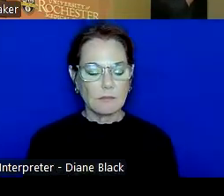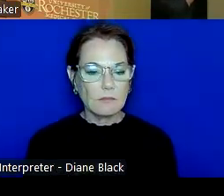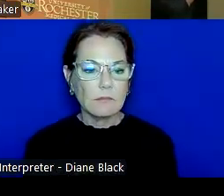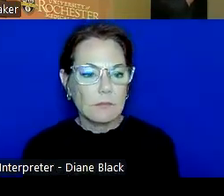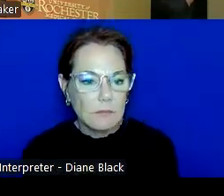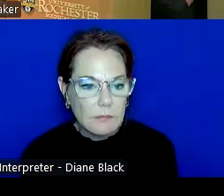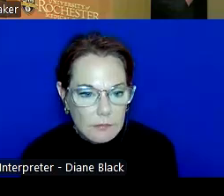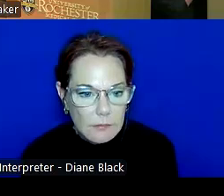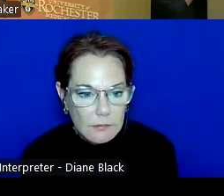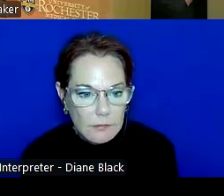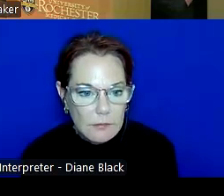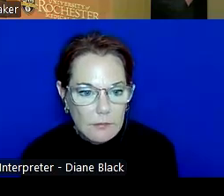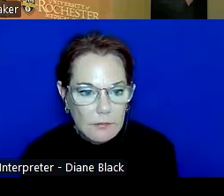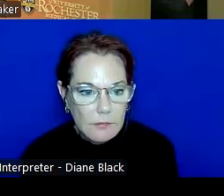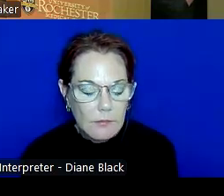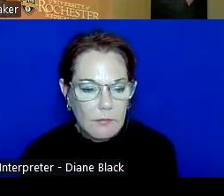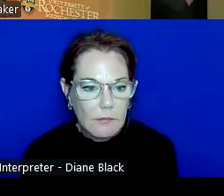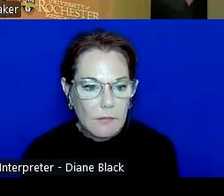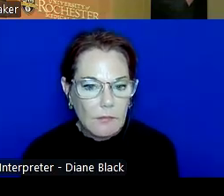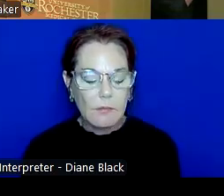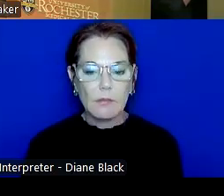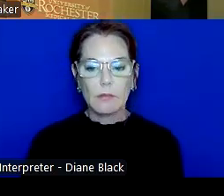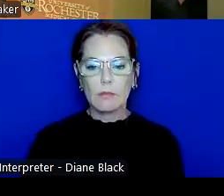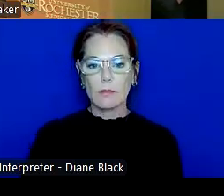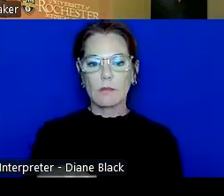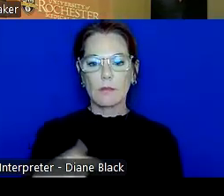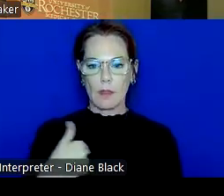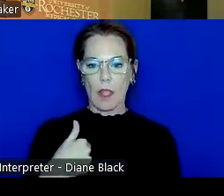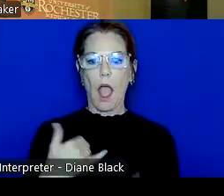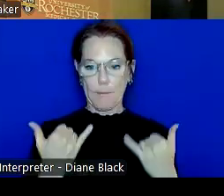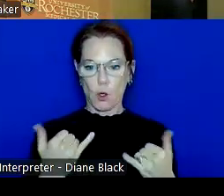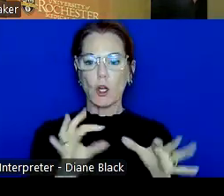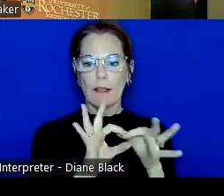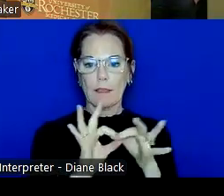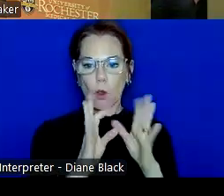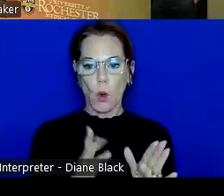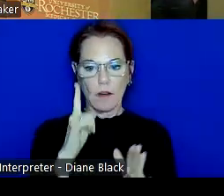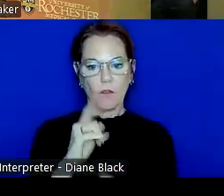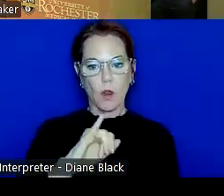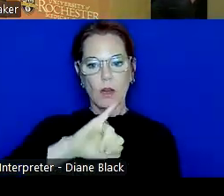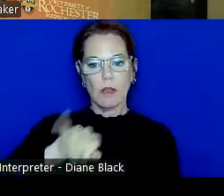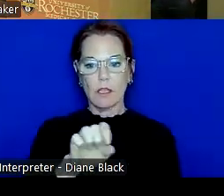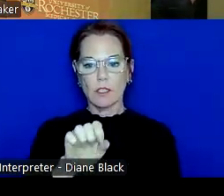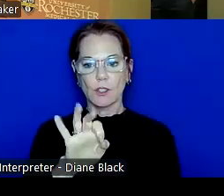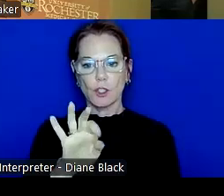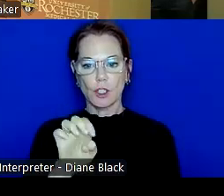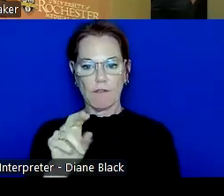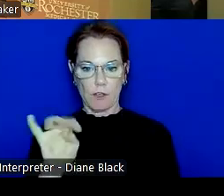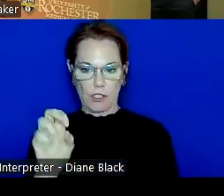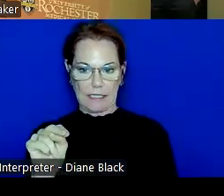still being a part of the U of R. I'm currently the coordinator for Jefferson Avenue Our